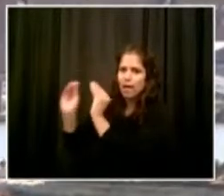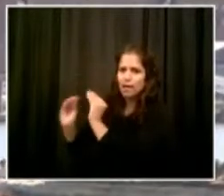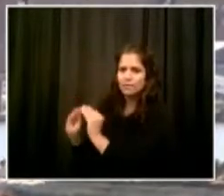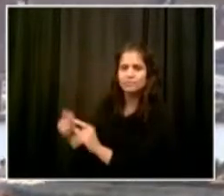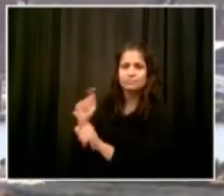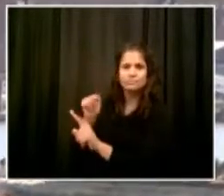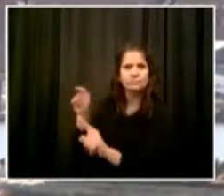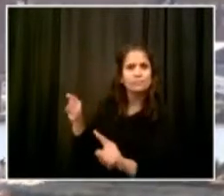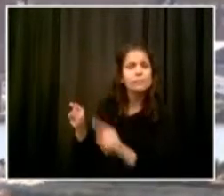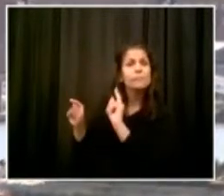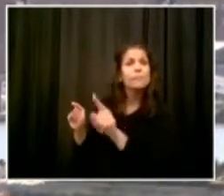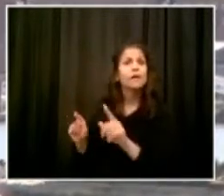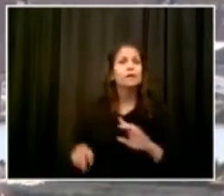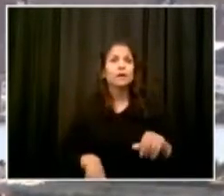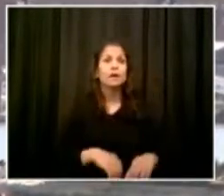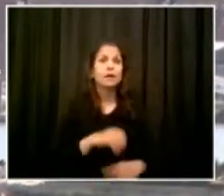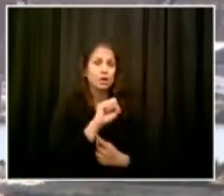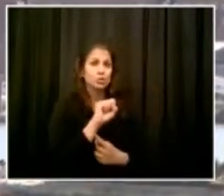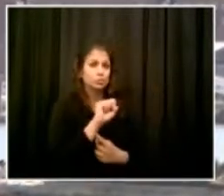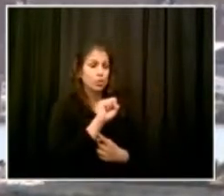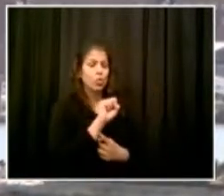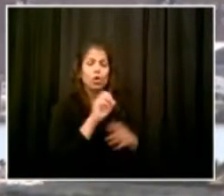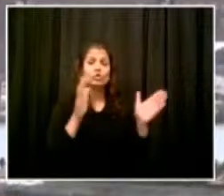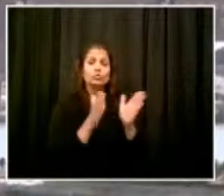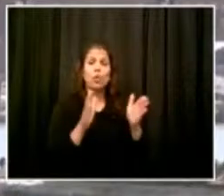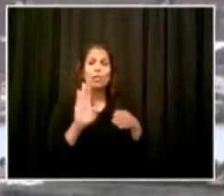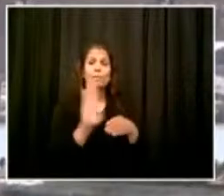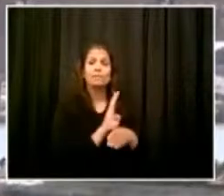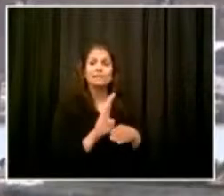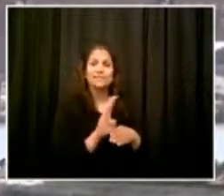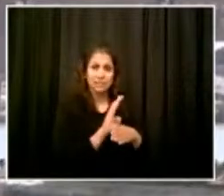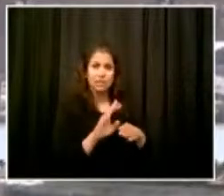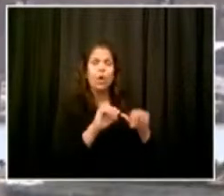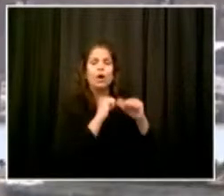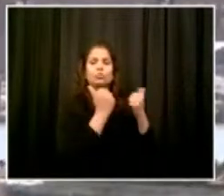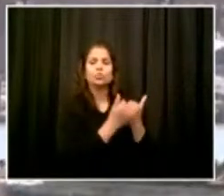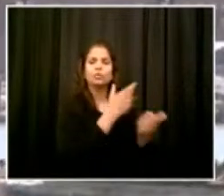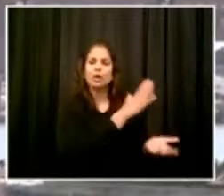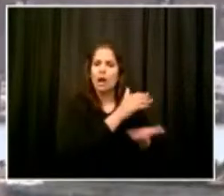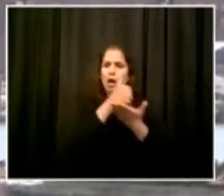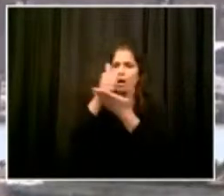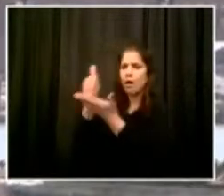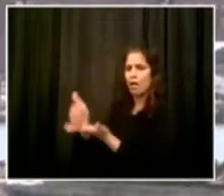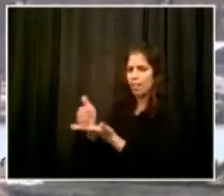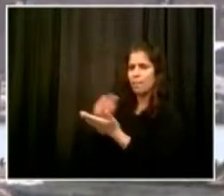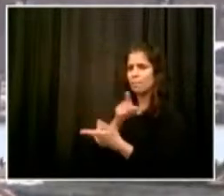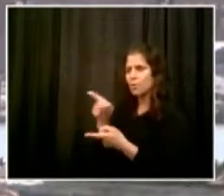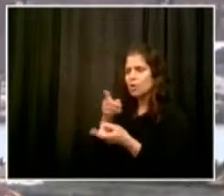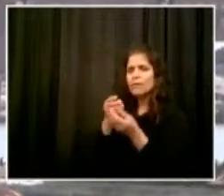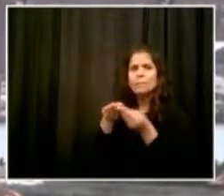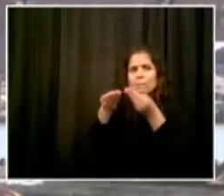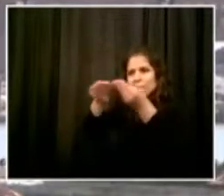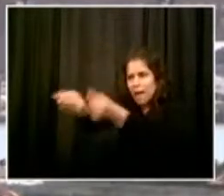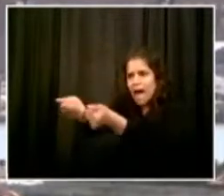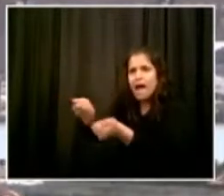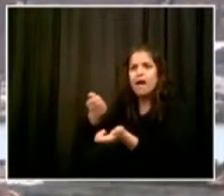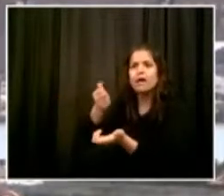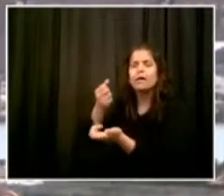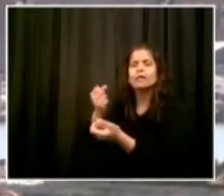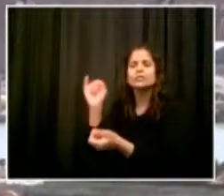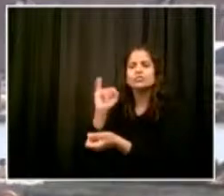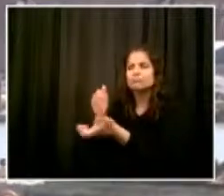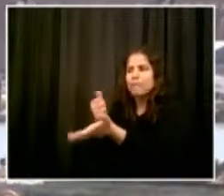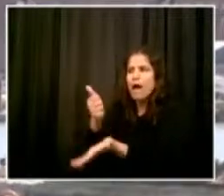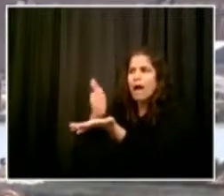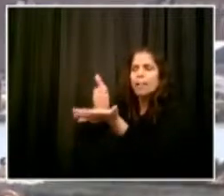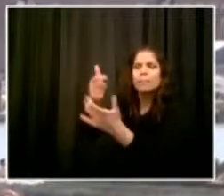bigger stores in Manhattan were very quick to come back. I spoke to the CEO of Macy's. He said, in fact, Macy's Herald Square had very little damage. They